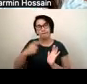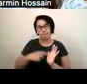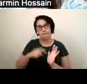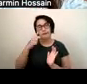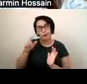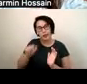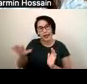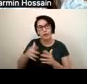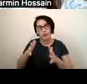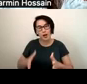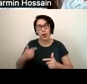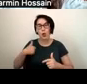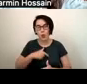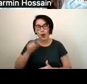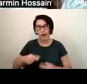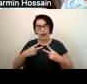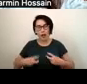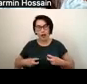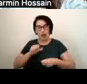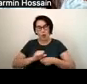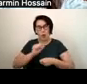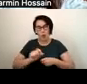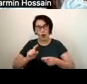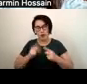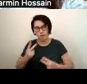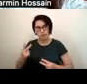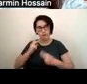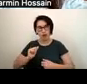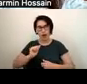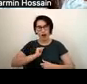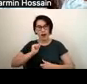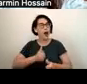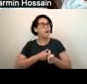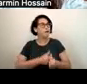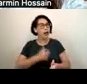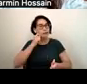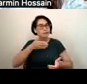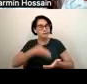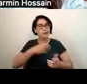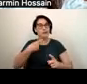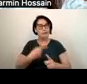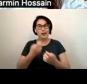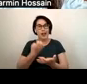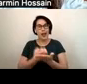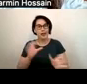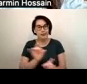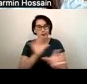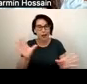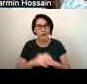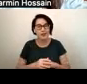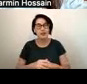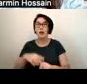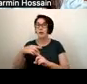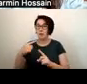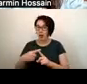to do the internal work, to reflect on our own complicity in economic and racial violence while fighting for a